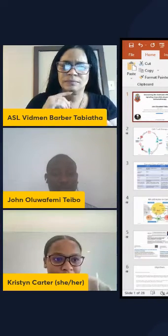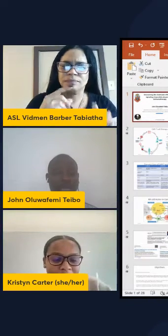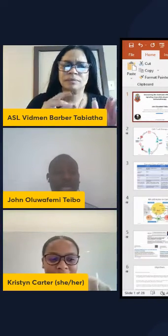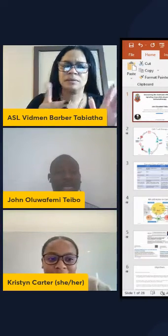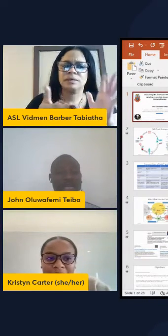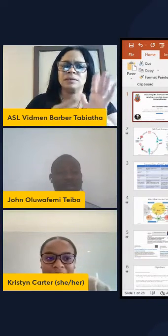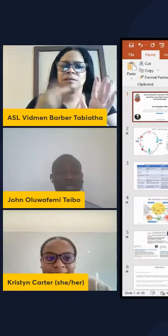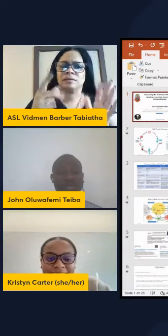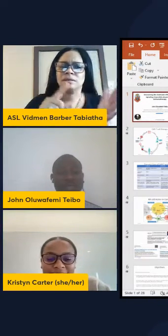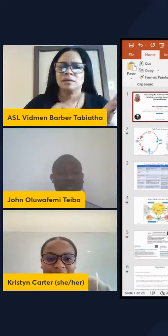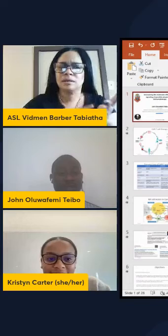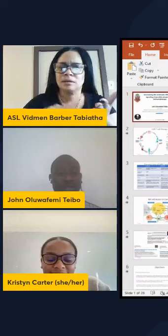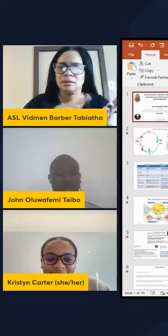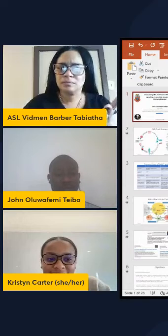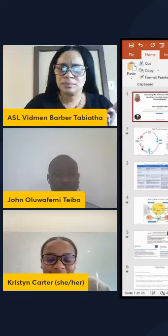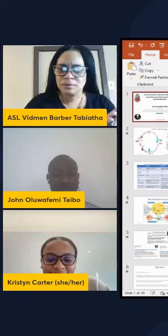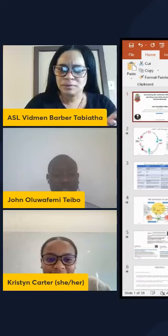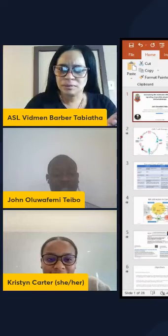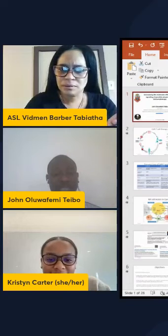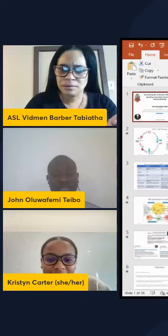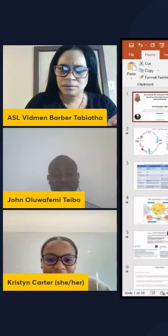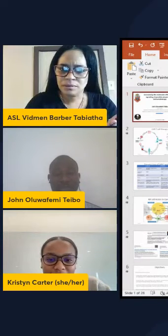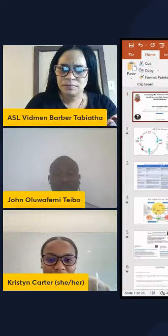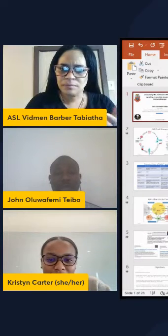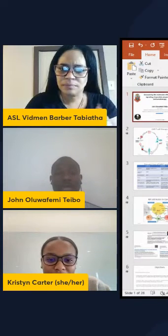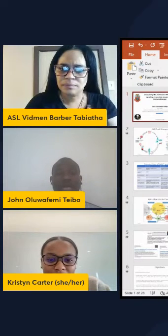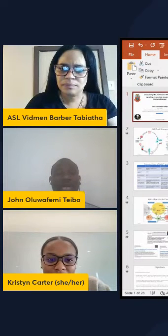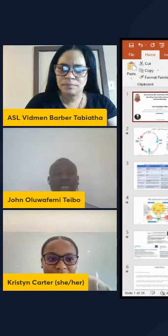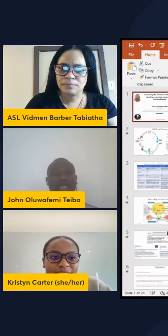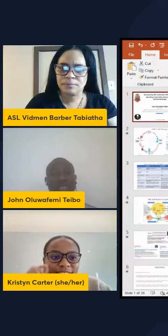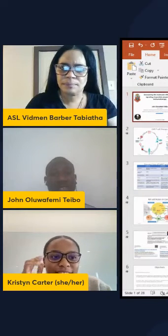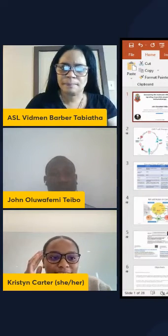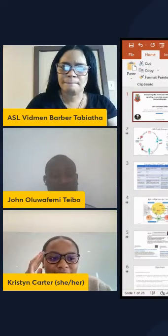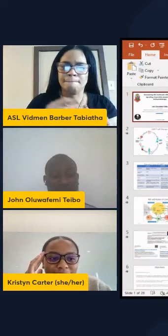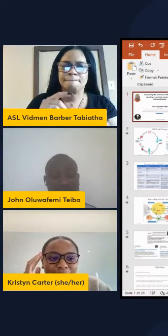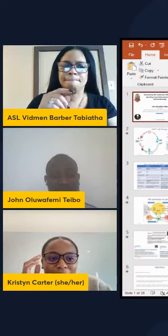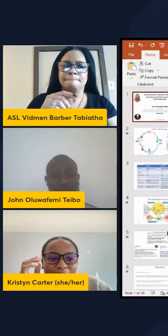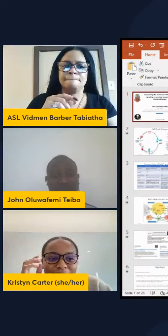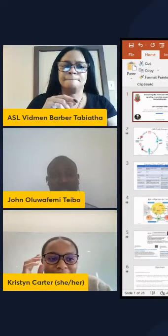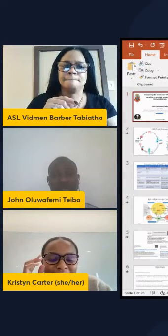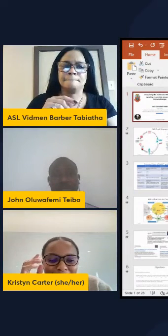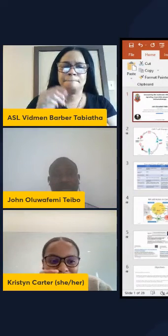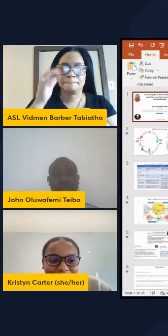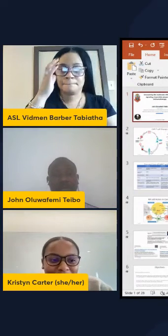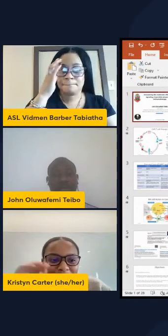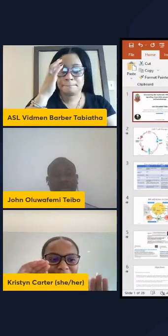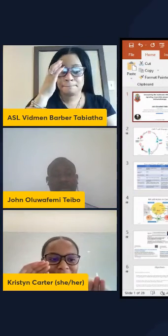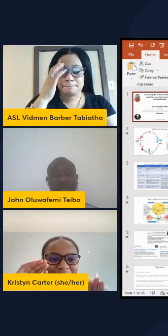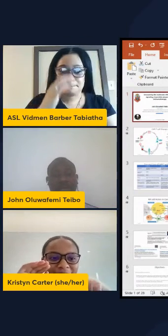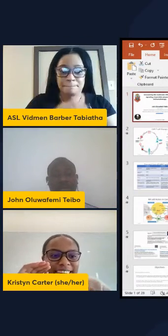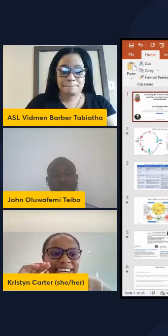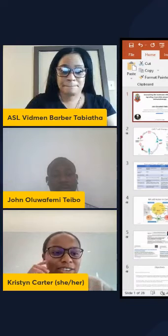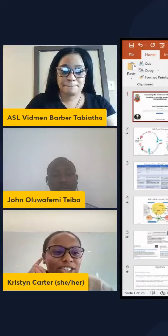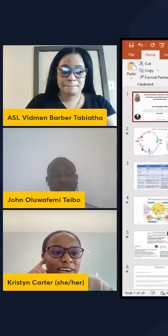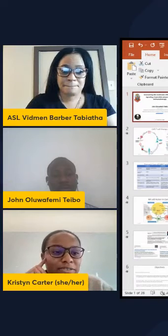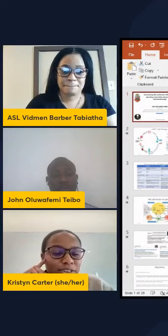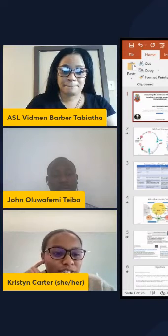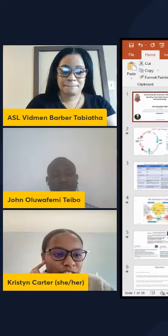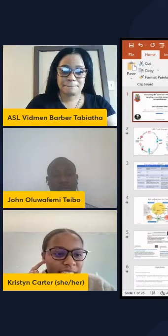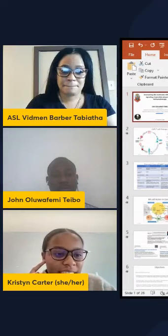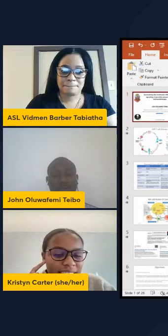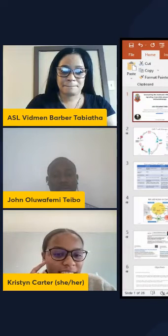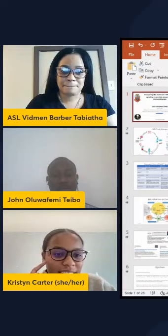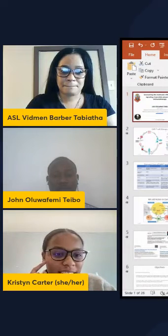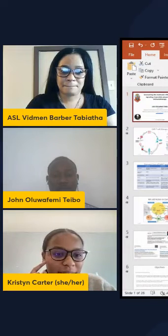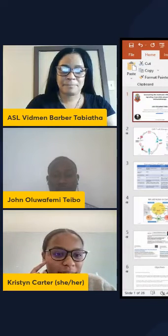quality control, and then being infused back to the patient as a living drug. And this therapy is that… Sorry. Sorry. Me again. Sorry. Can you share